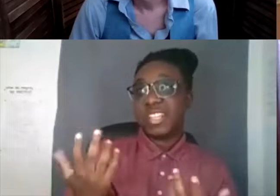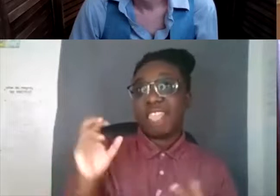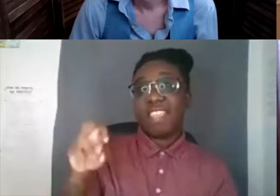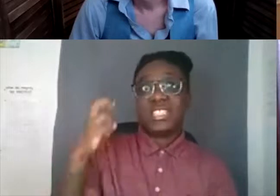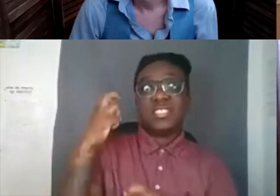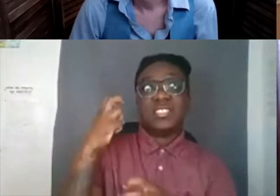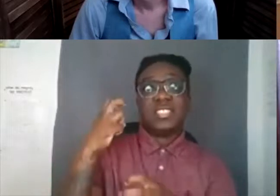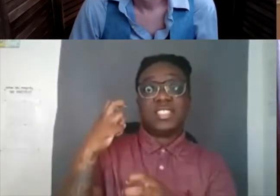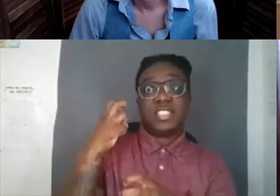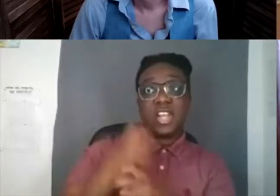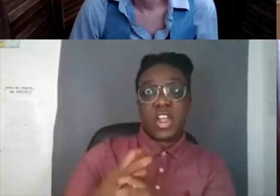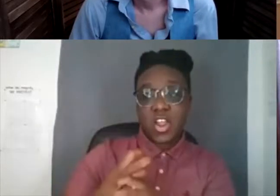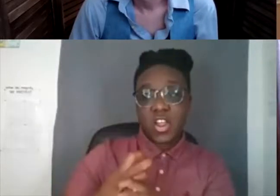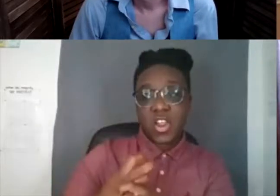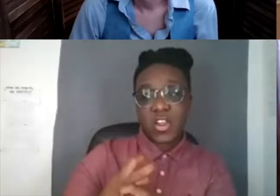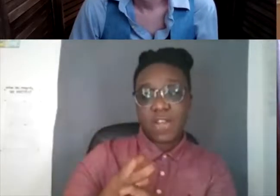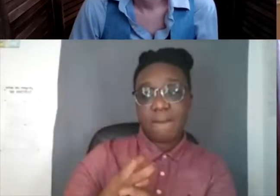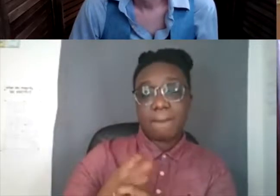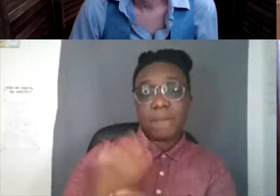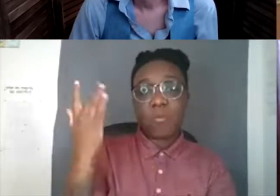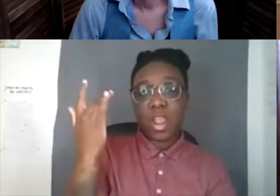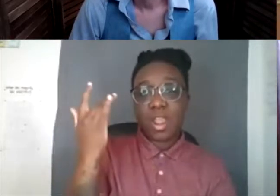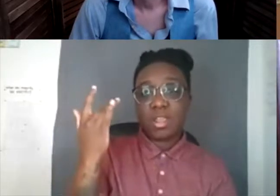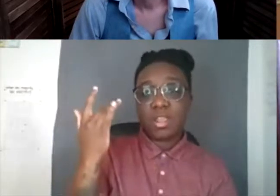something that you wouldn't know about, because...